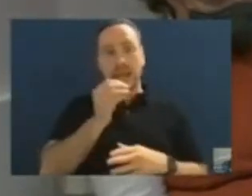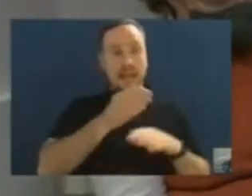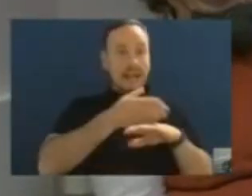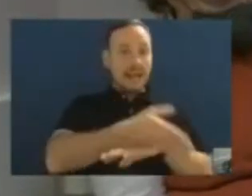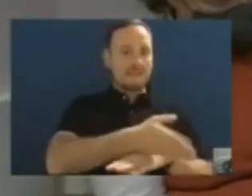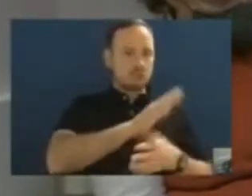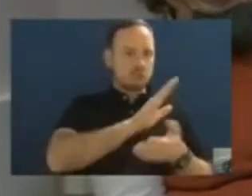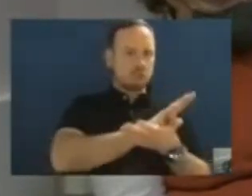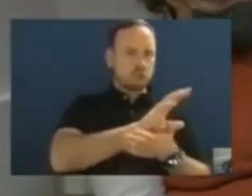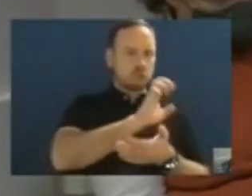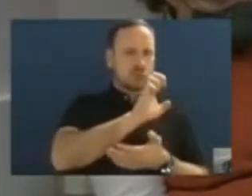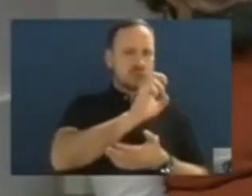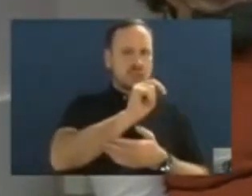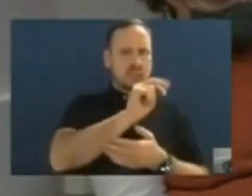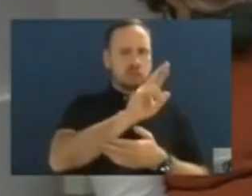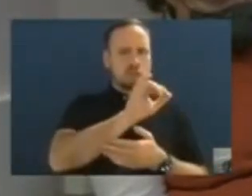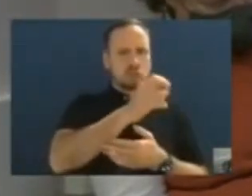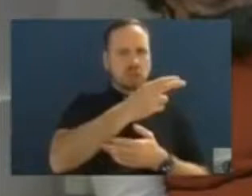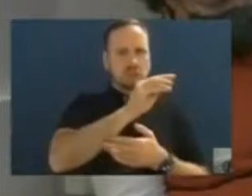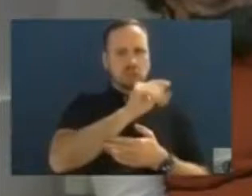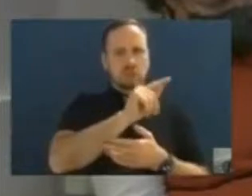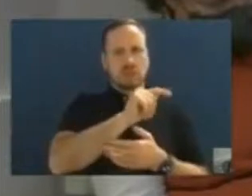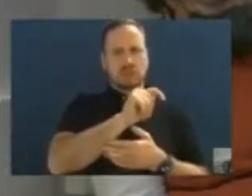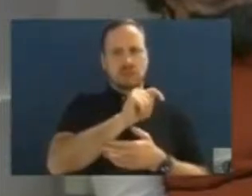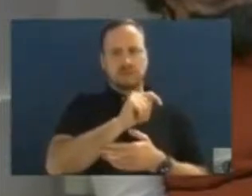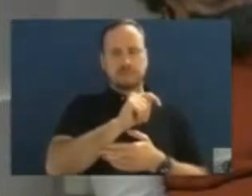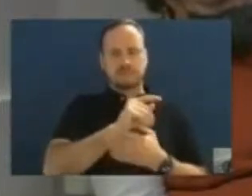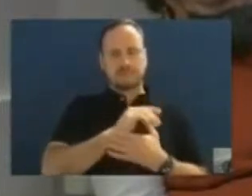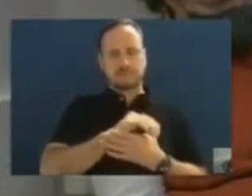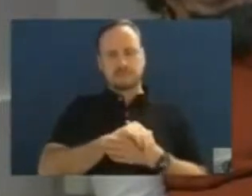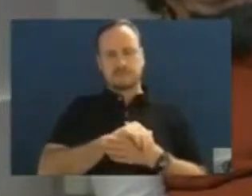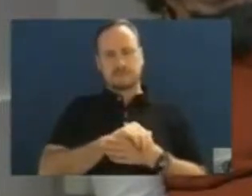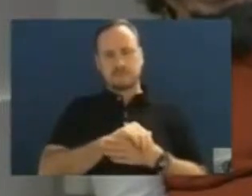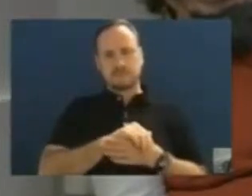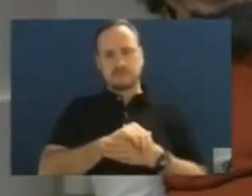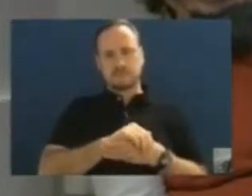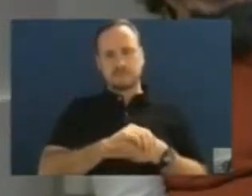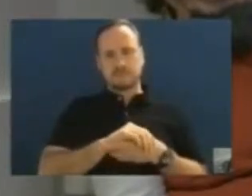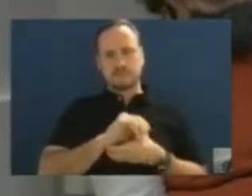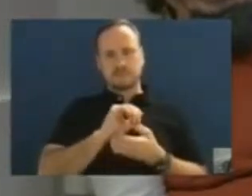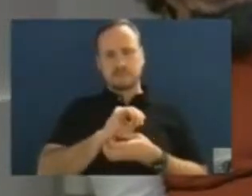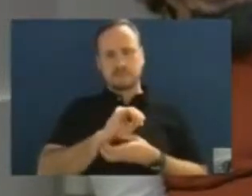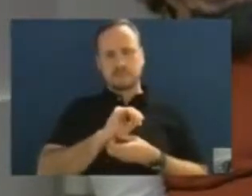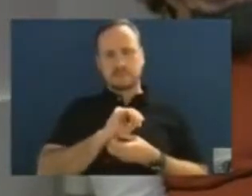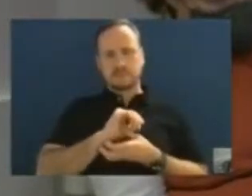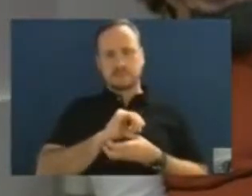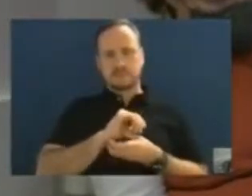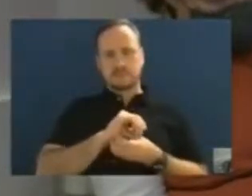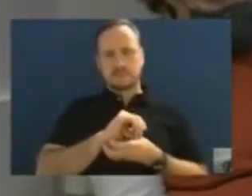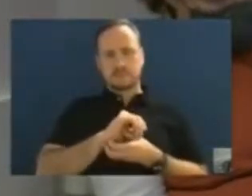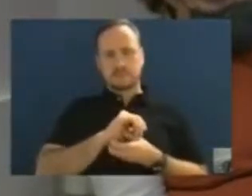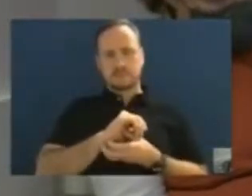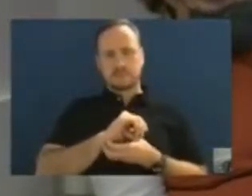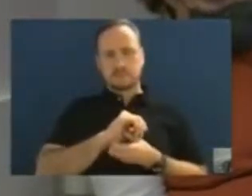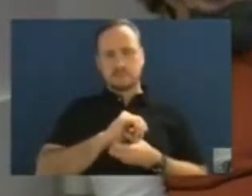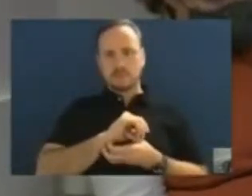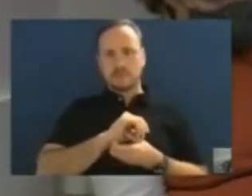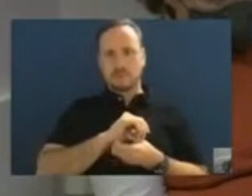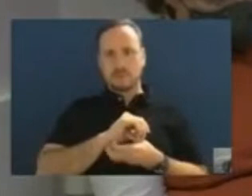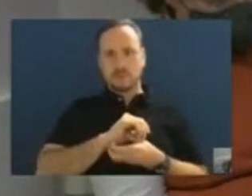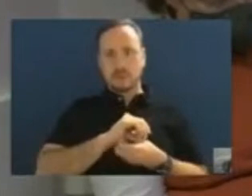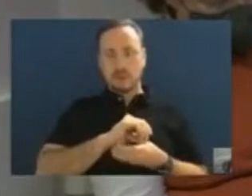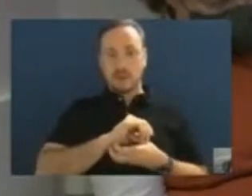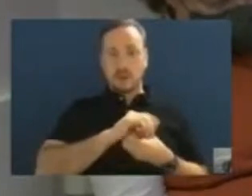that still need to look at the work for them. How would they figure into this? After-school enrichment teachers we've had before school